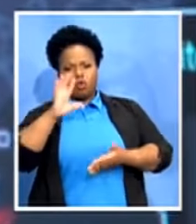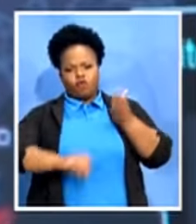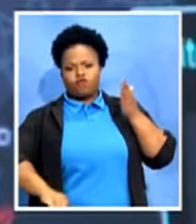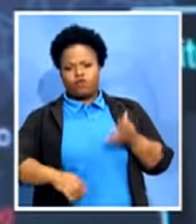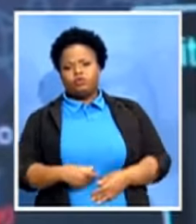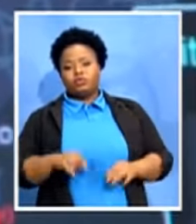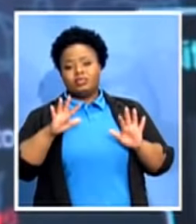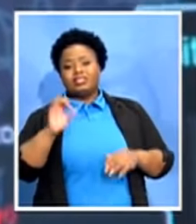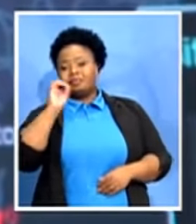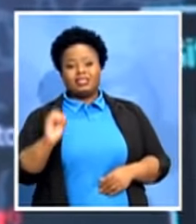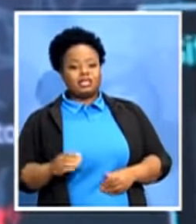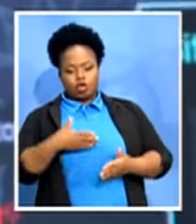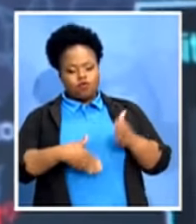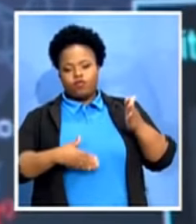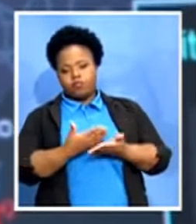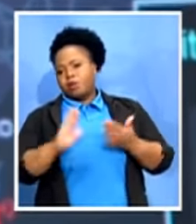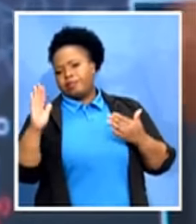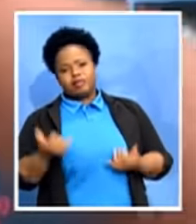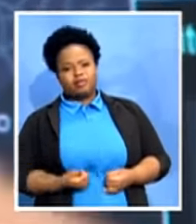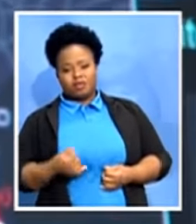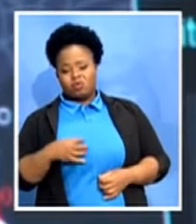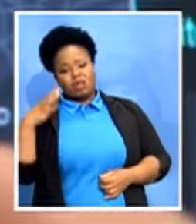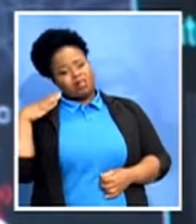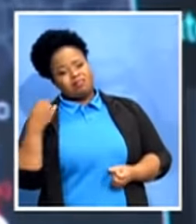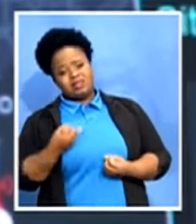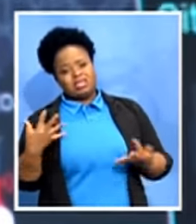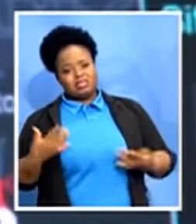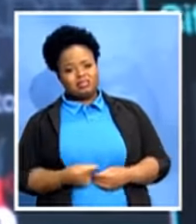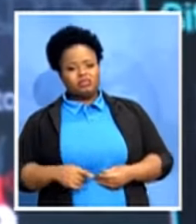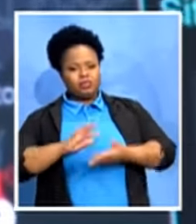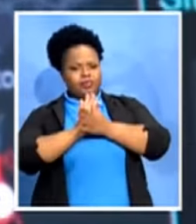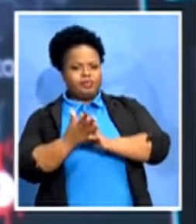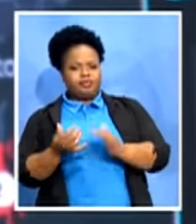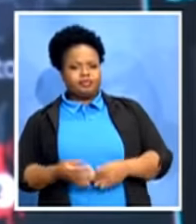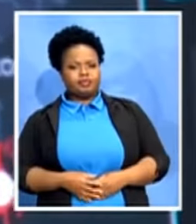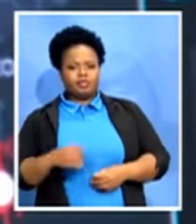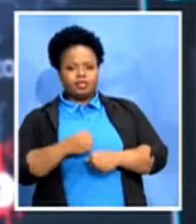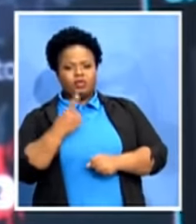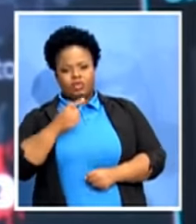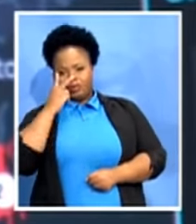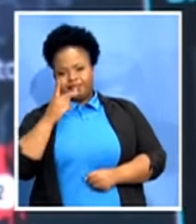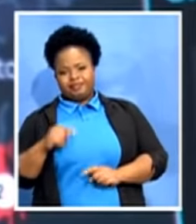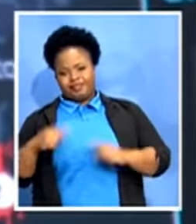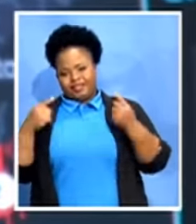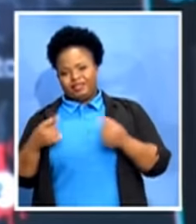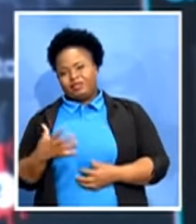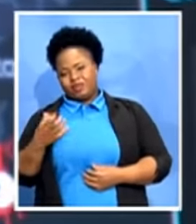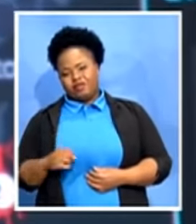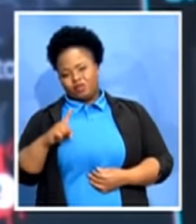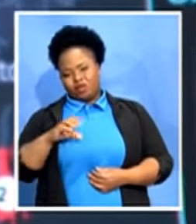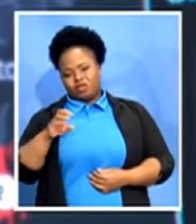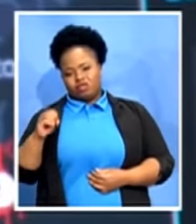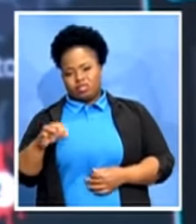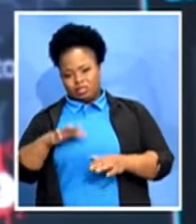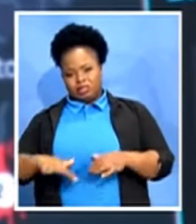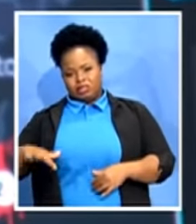is a large amount of infrastructure. Gauteng looks a little bit different. We got about 100 base stations down in Gauteng at the moment, out of a